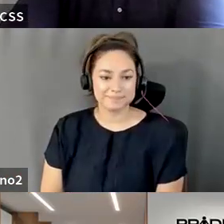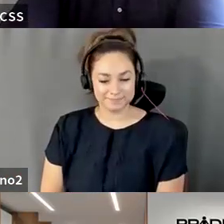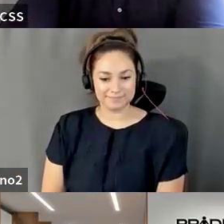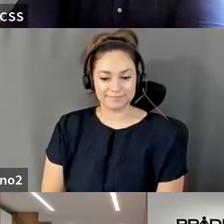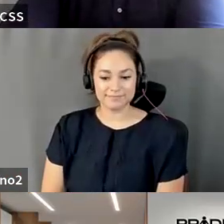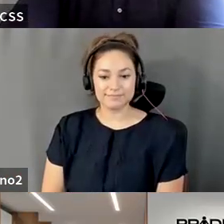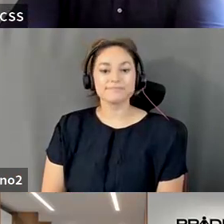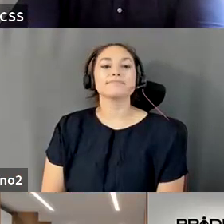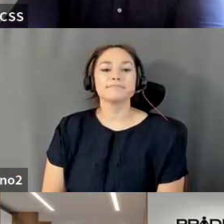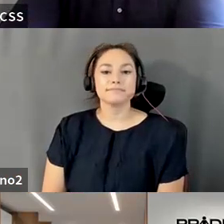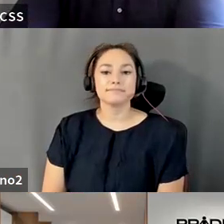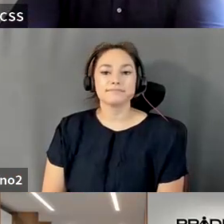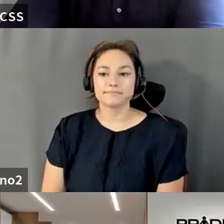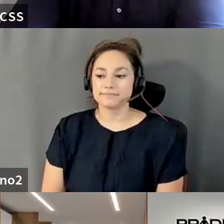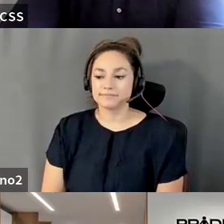All right.